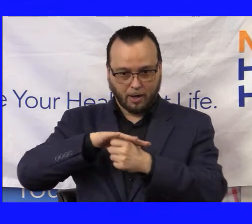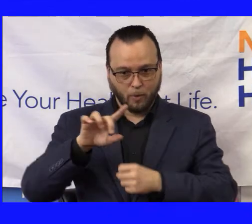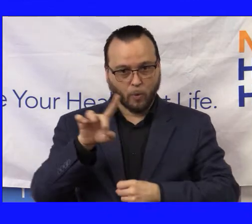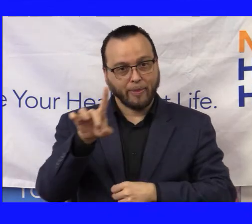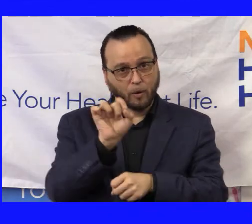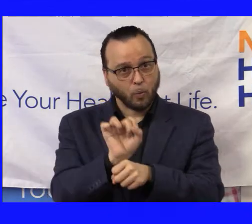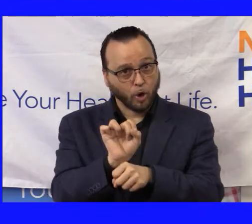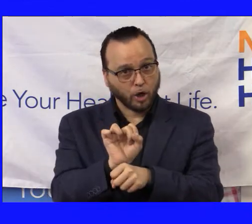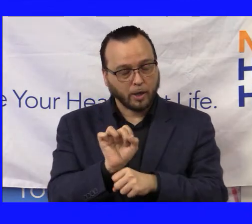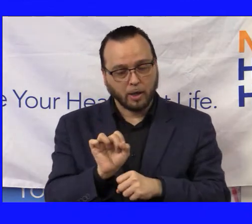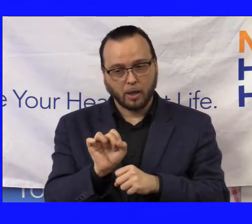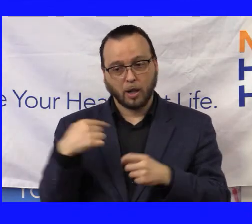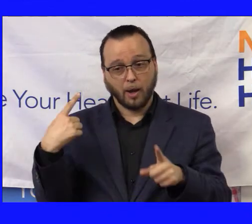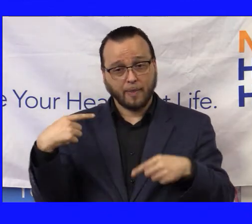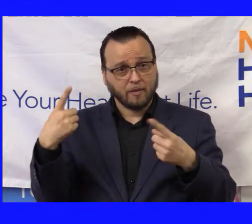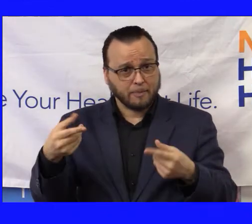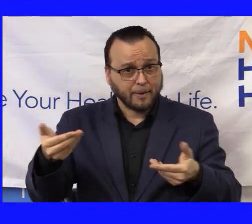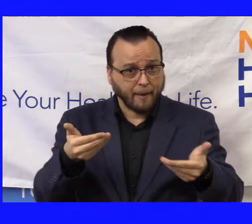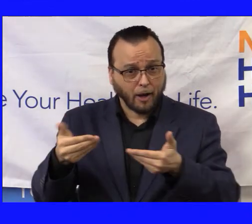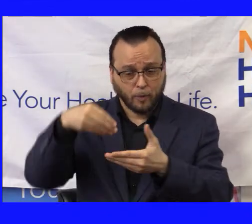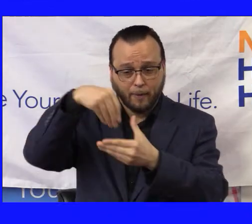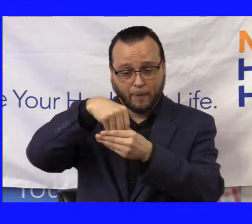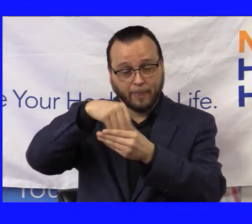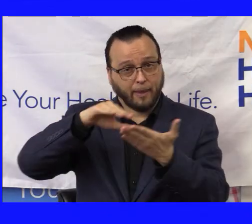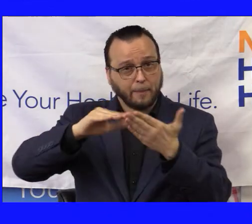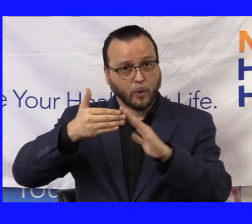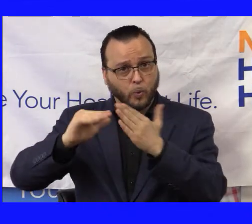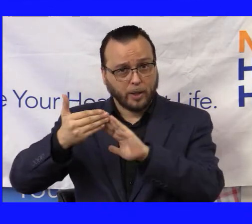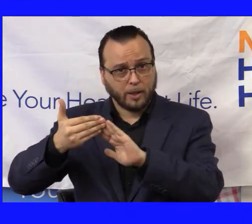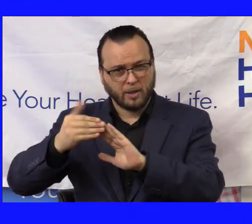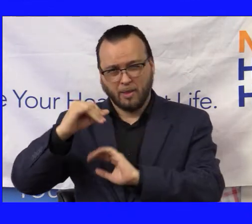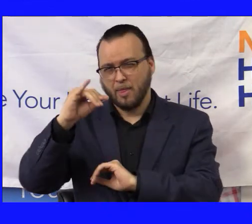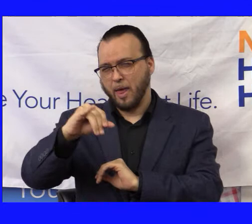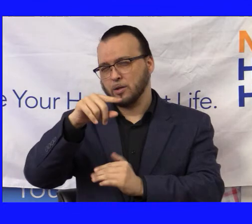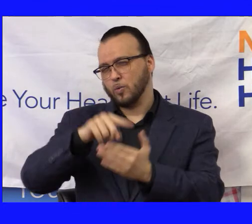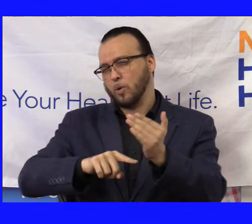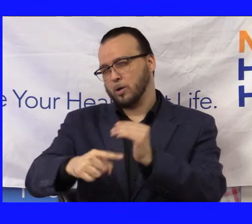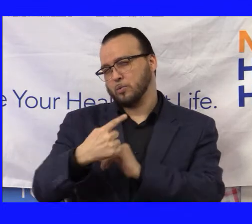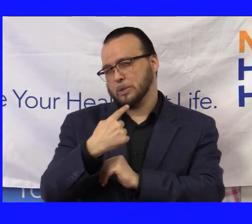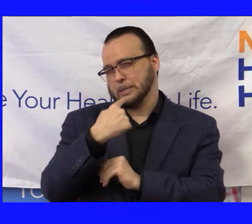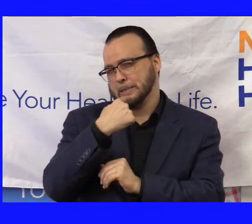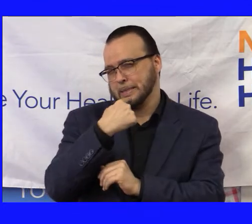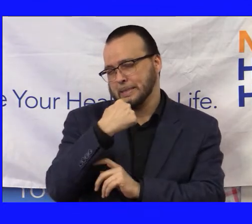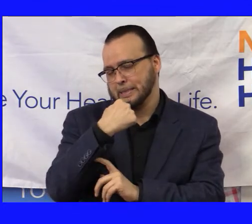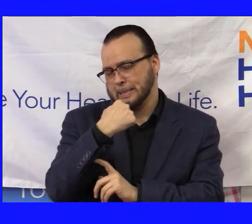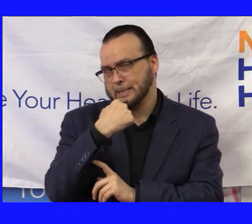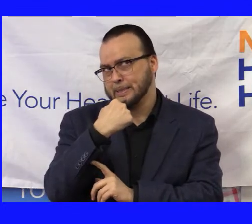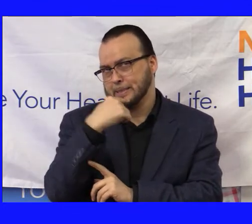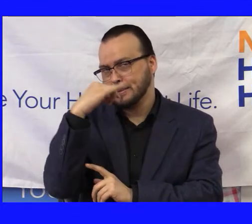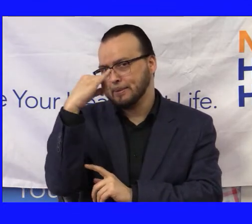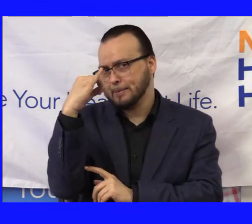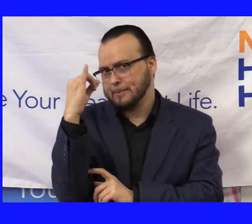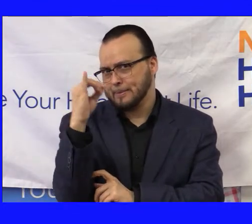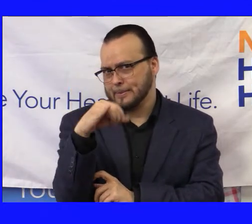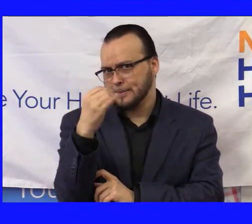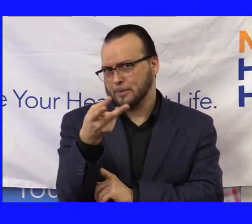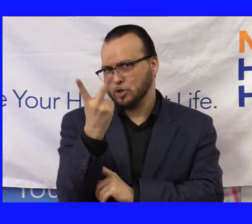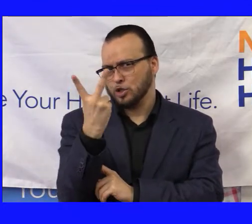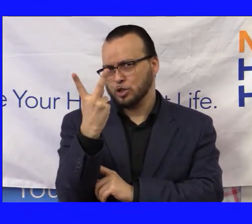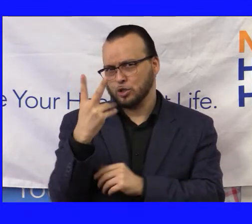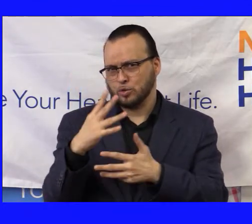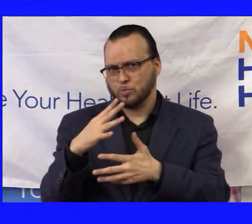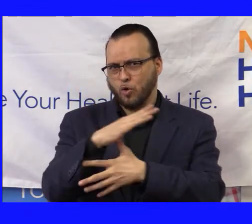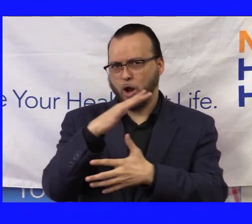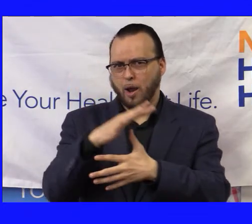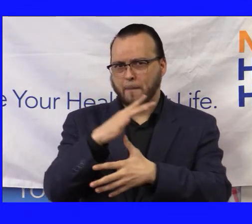they have been hiring from the communities. I think that's what you are saying, that will be the two primary benefits